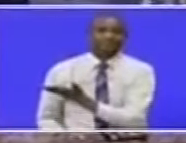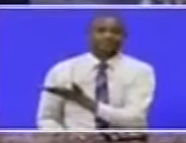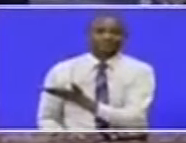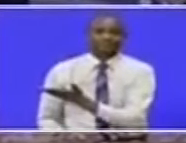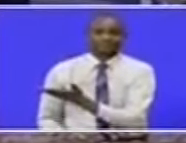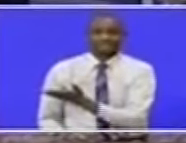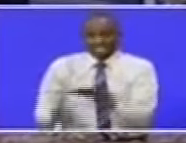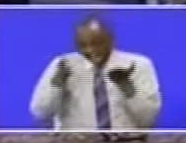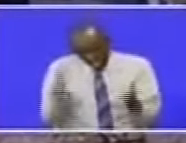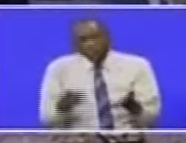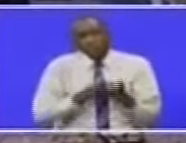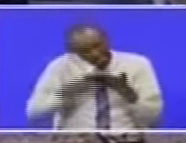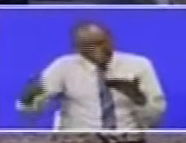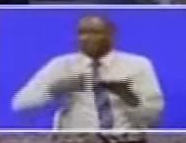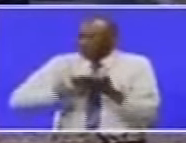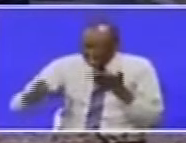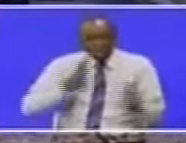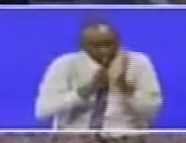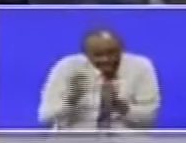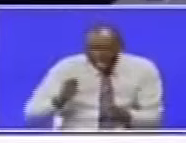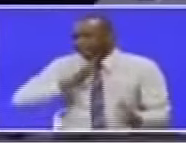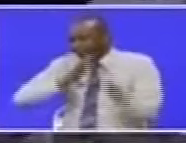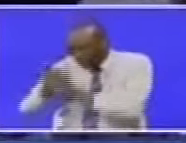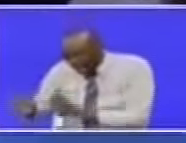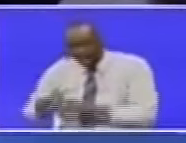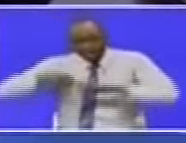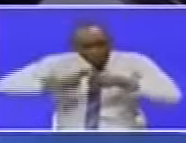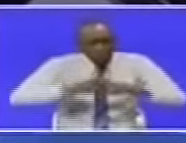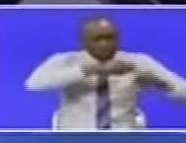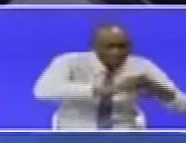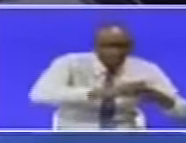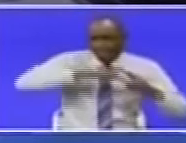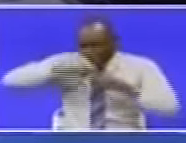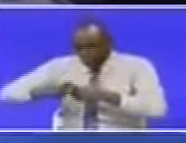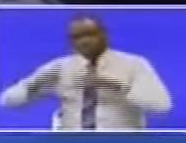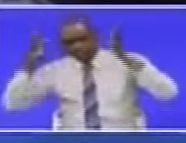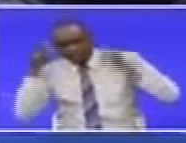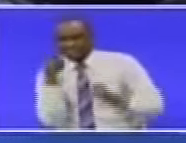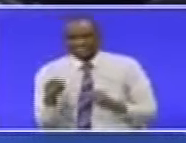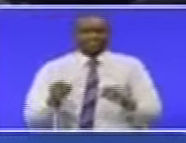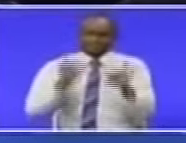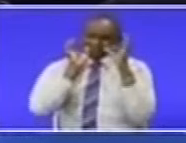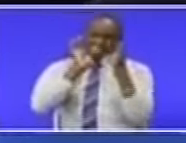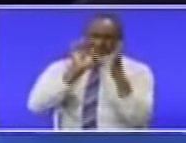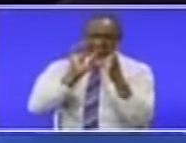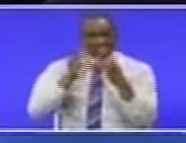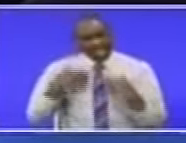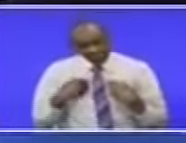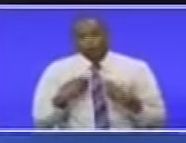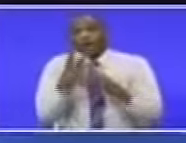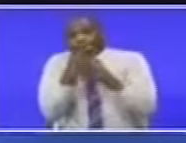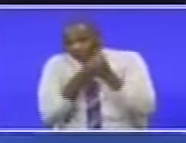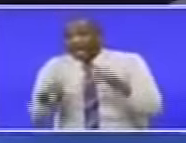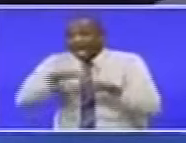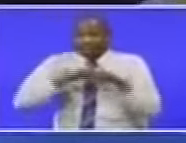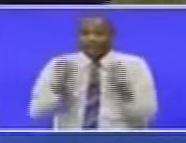It has been weeks of preparations that will culminate in an event so significant it will be witnessed by both African